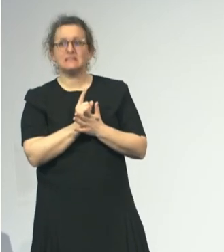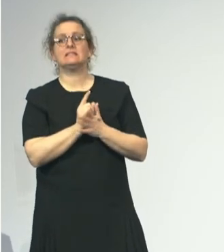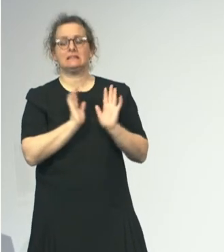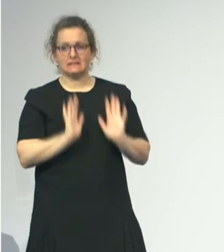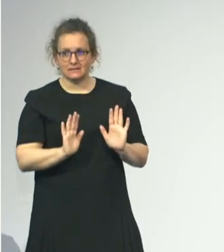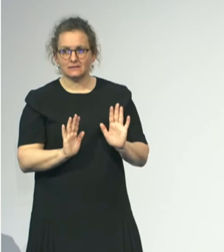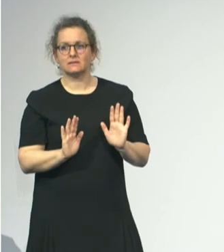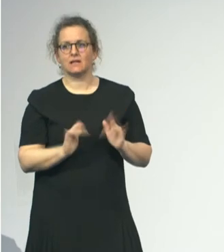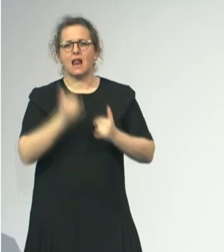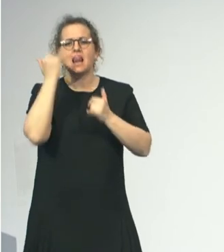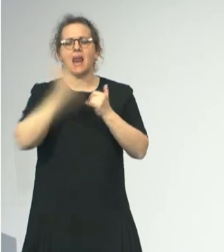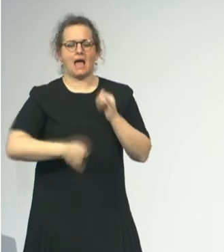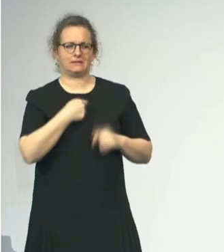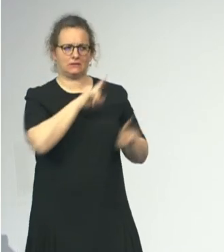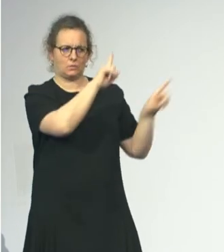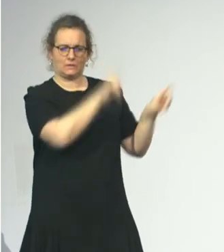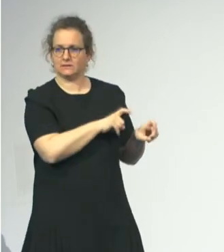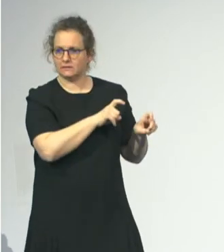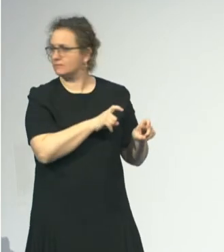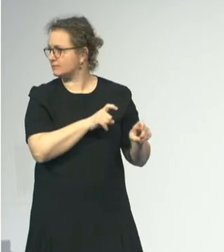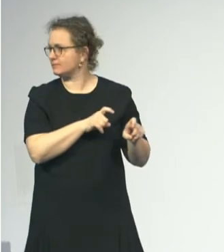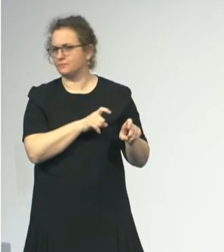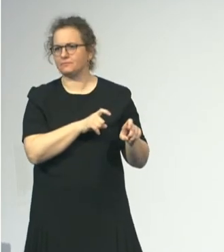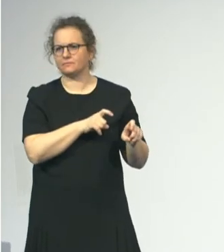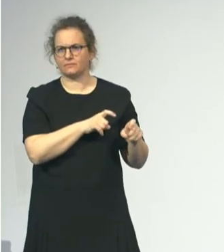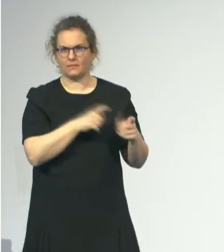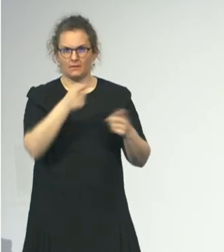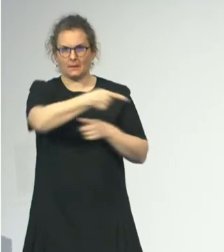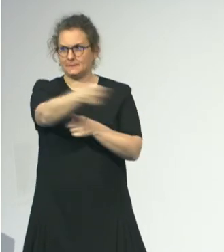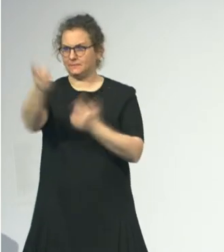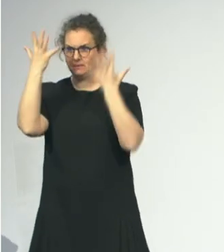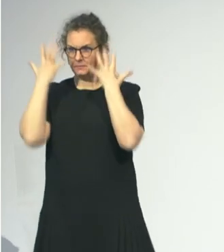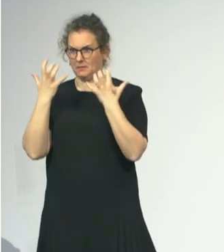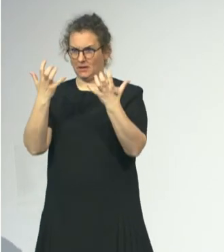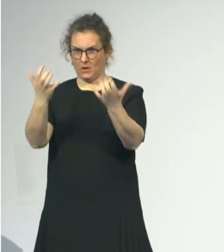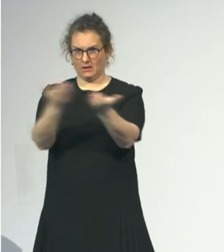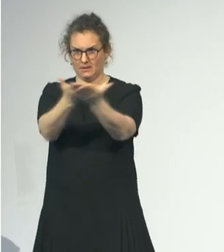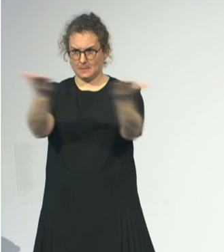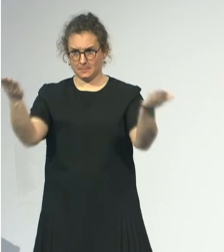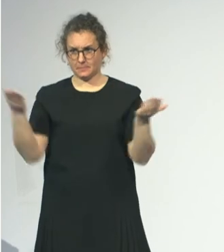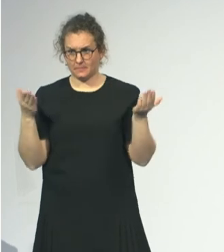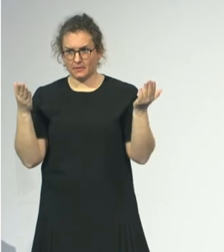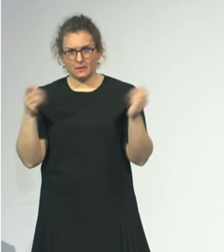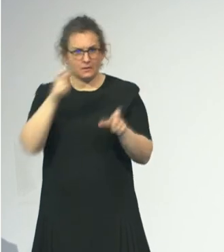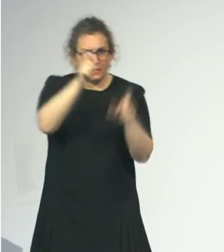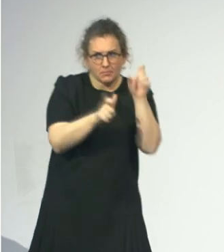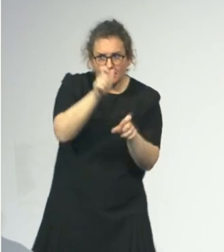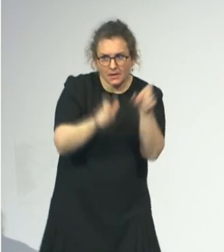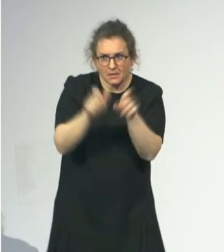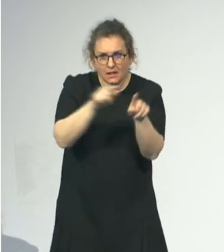What would you tell everybody here not to forget when they walk out of this